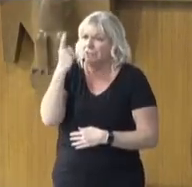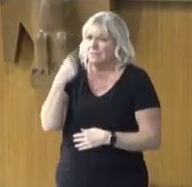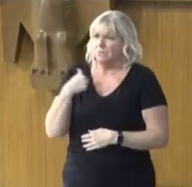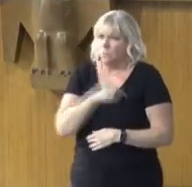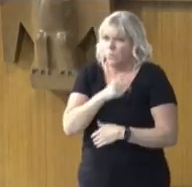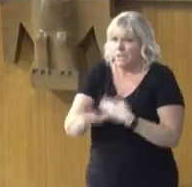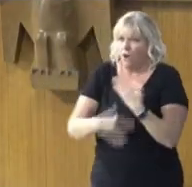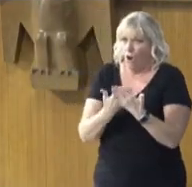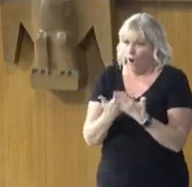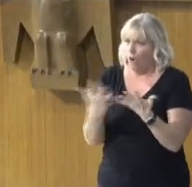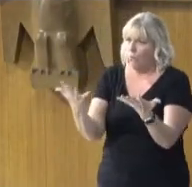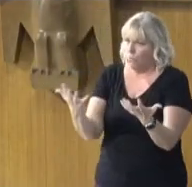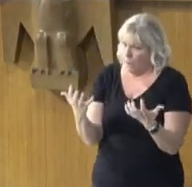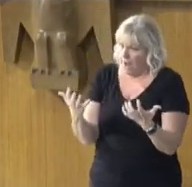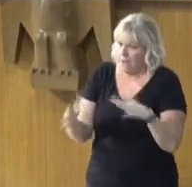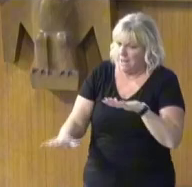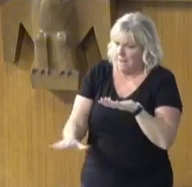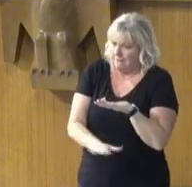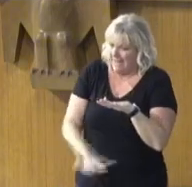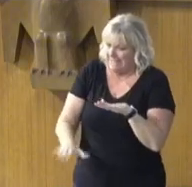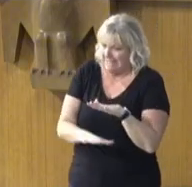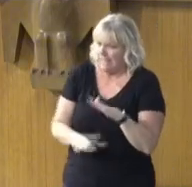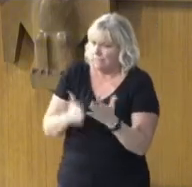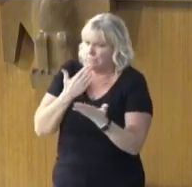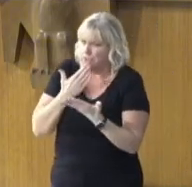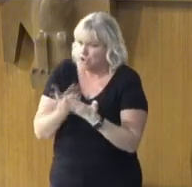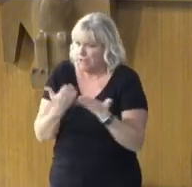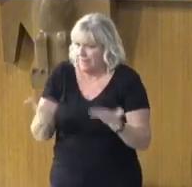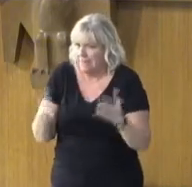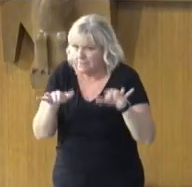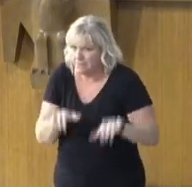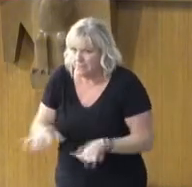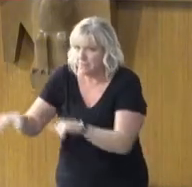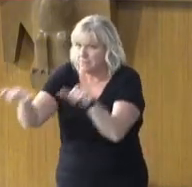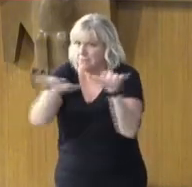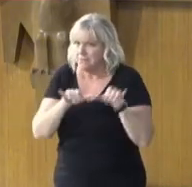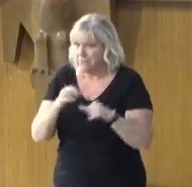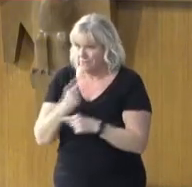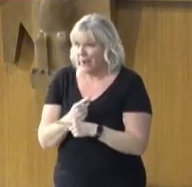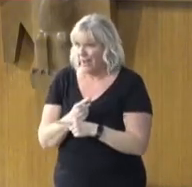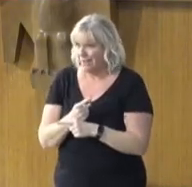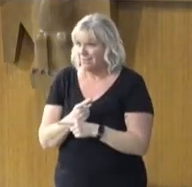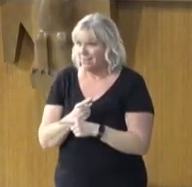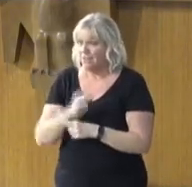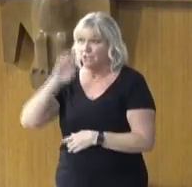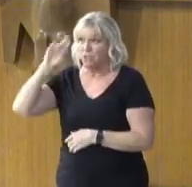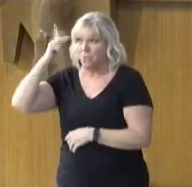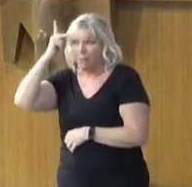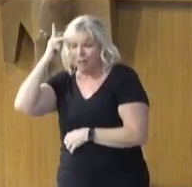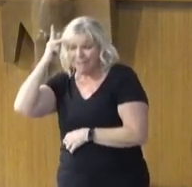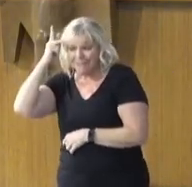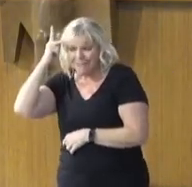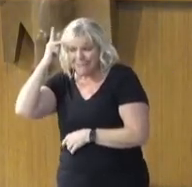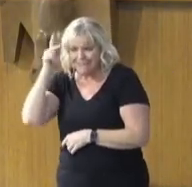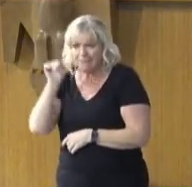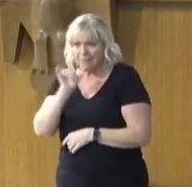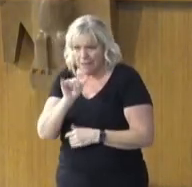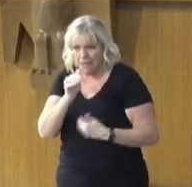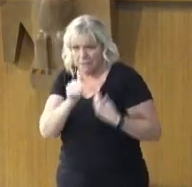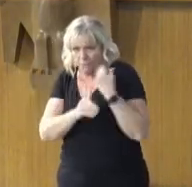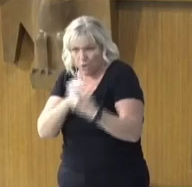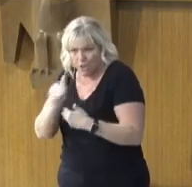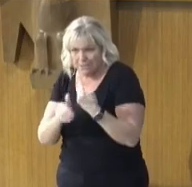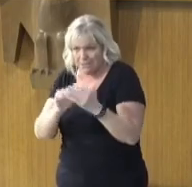the basic, same good things in this life. So politics is the process by which we organize